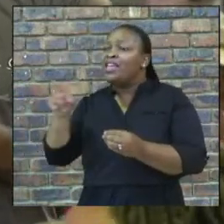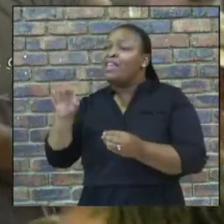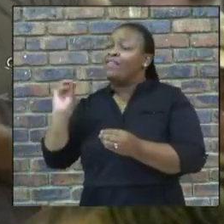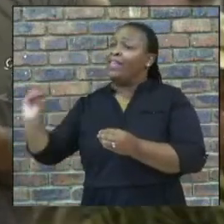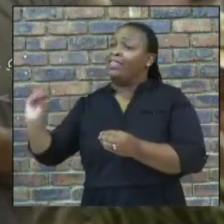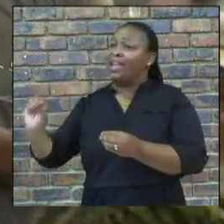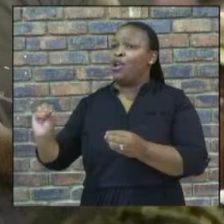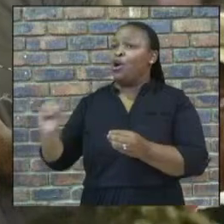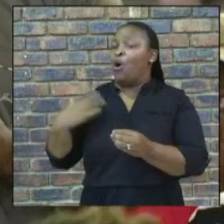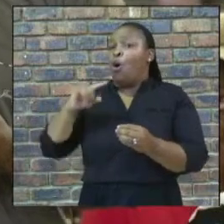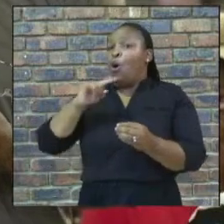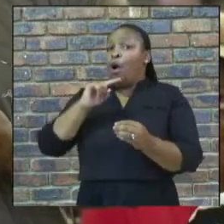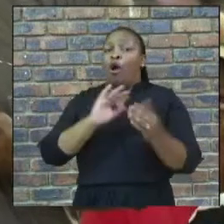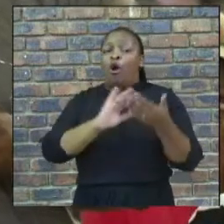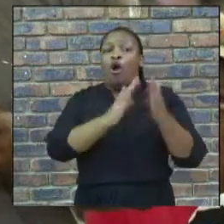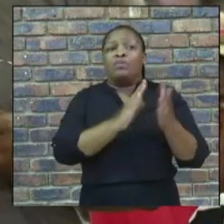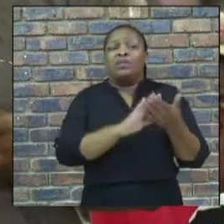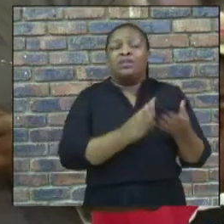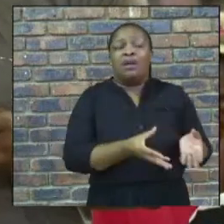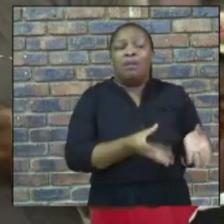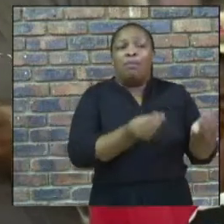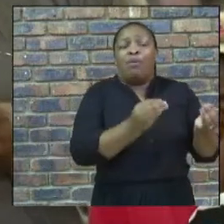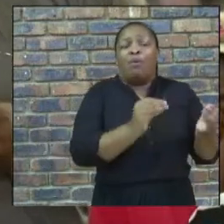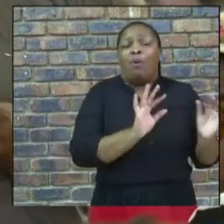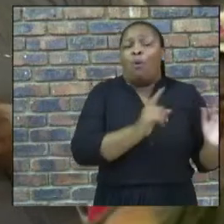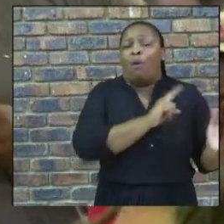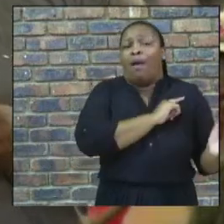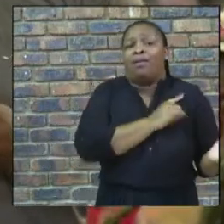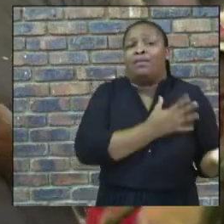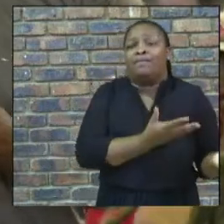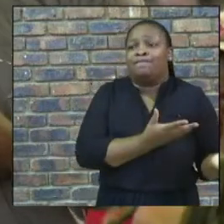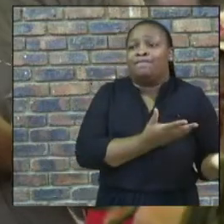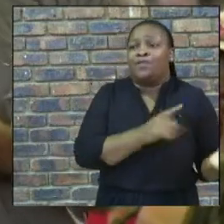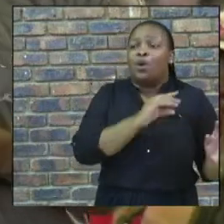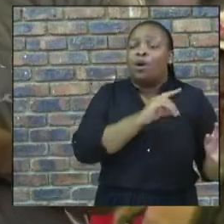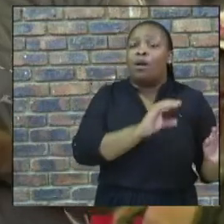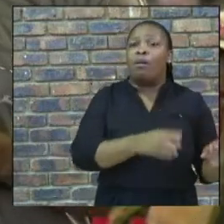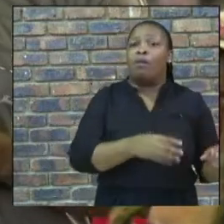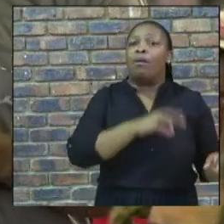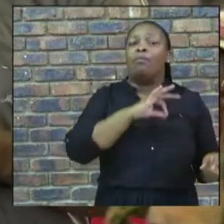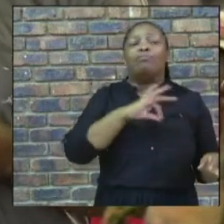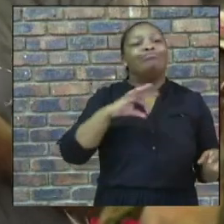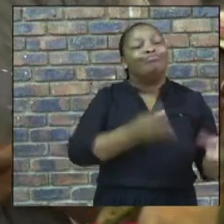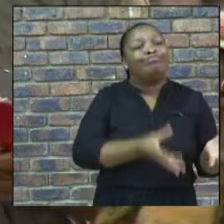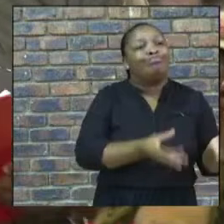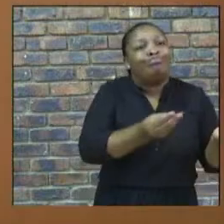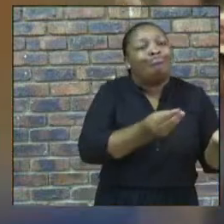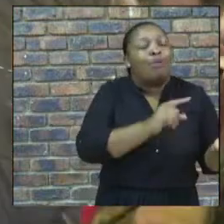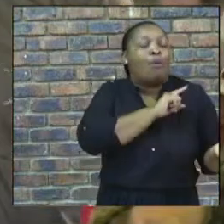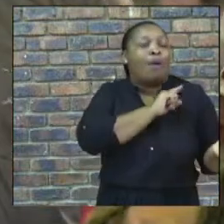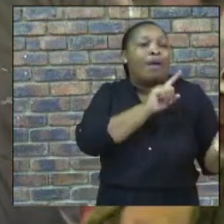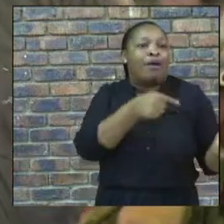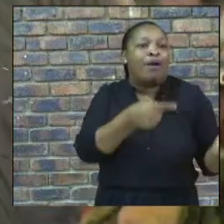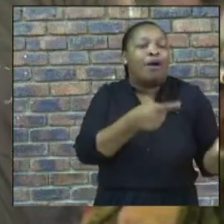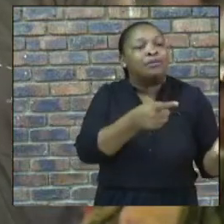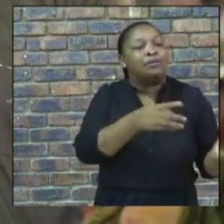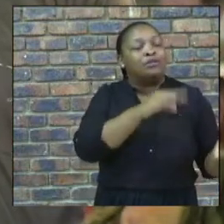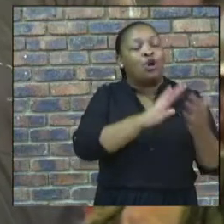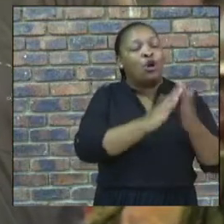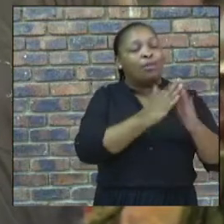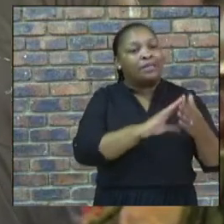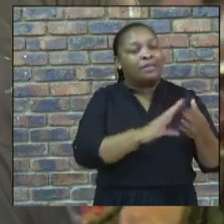nga benefit in terms of community benefit chain? Sesithetha nge-SLP,